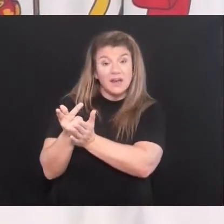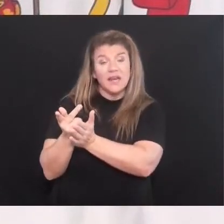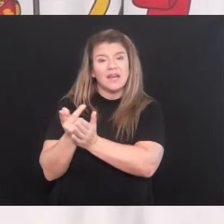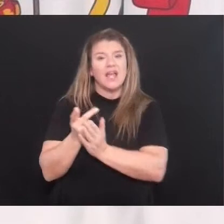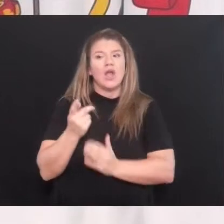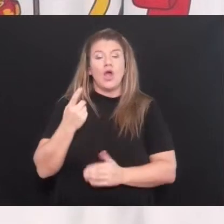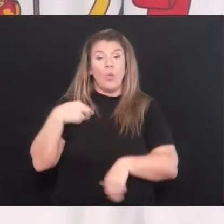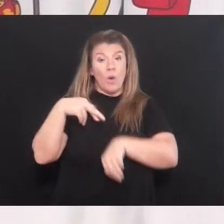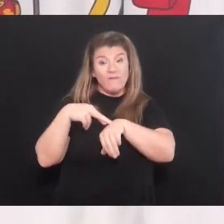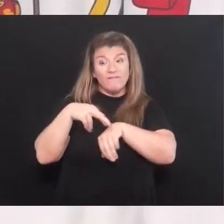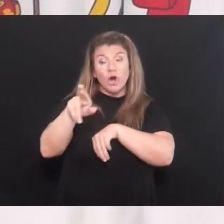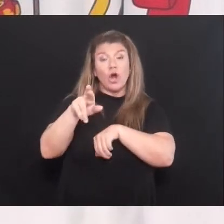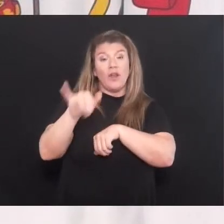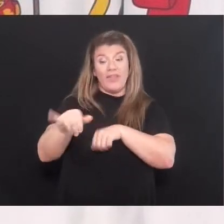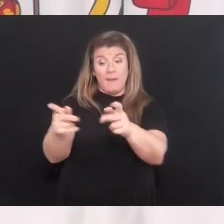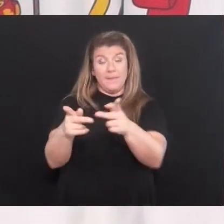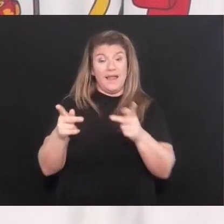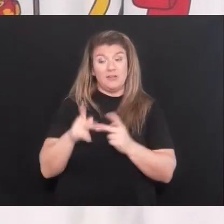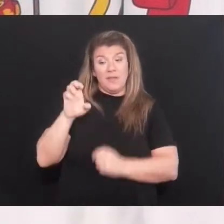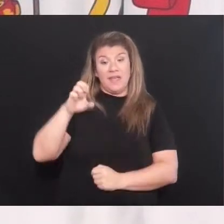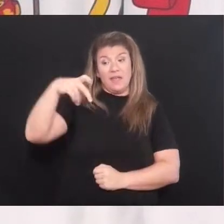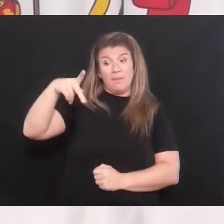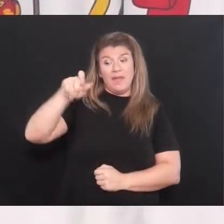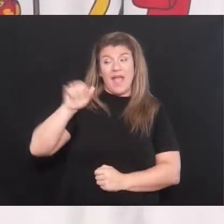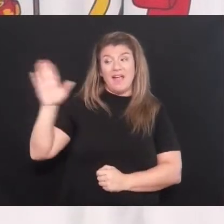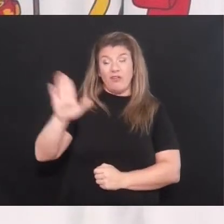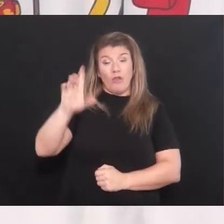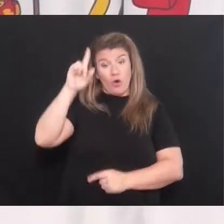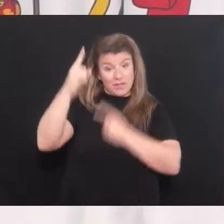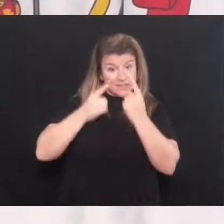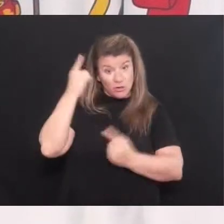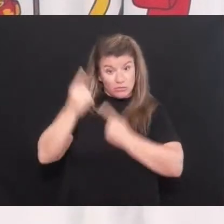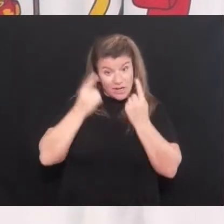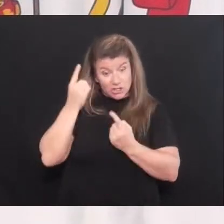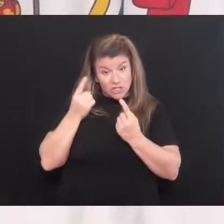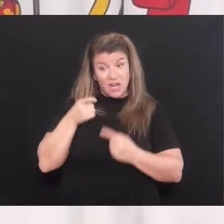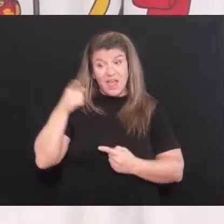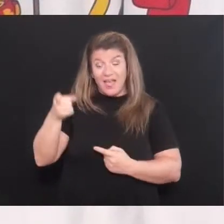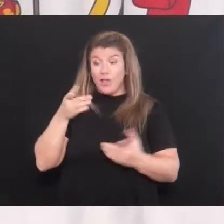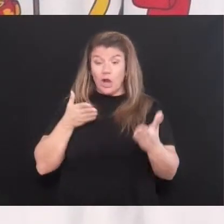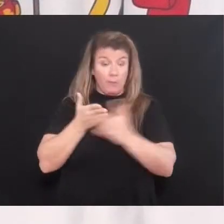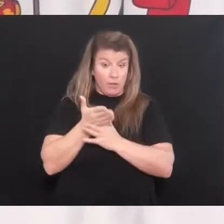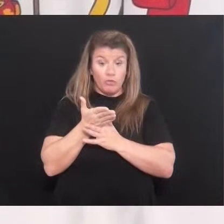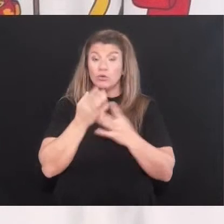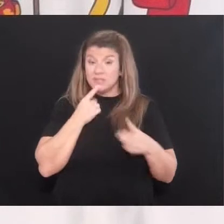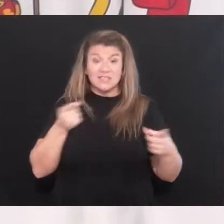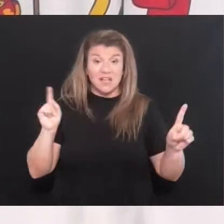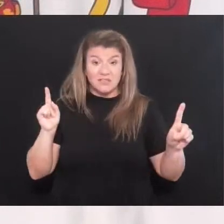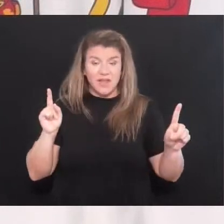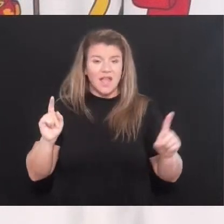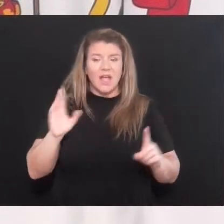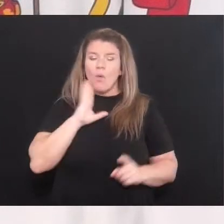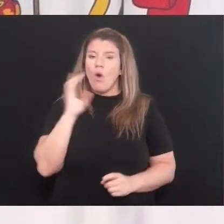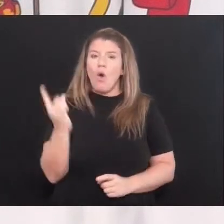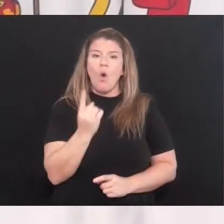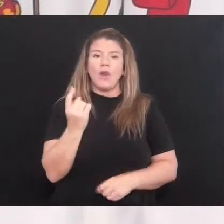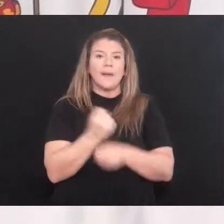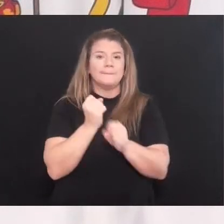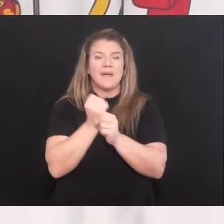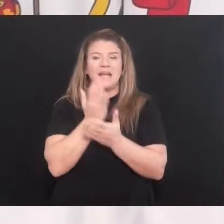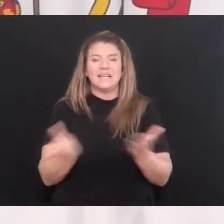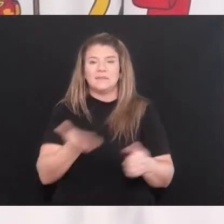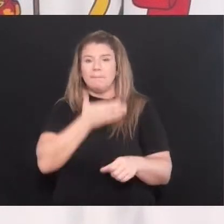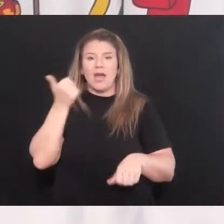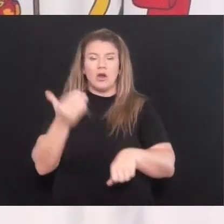We referred the site to the EPA for their consideration. They're coming through on this, and it will only make things better